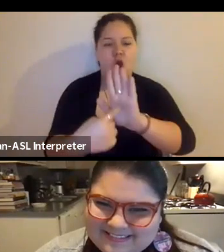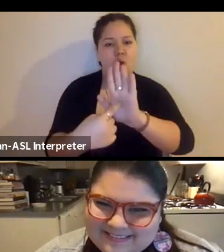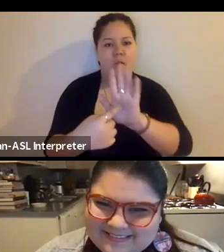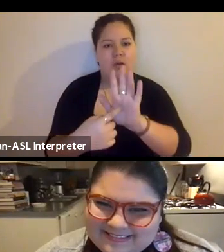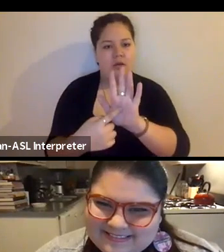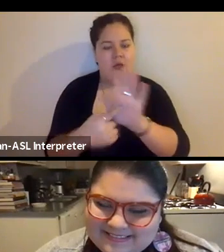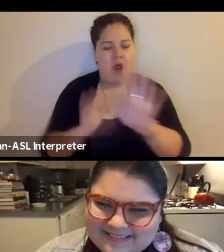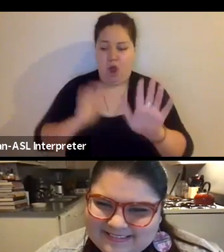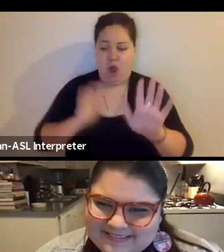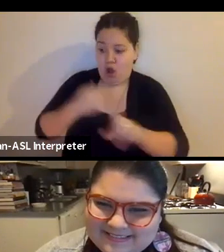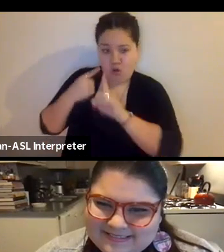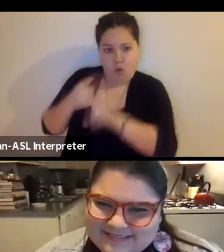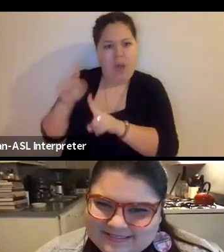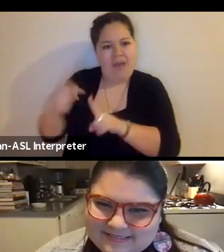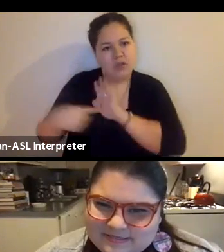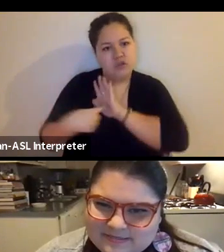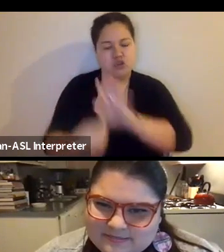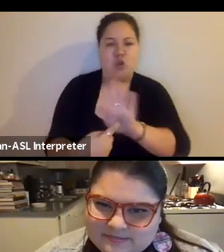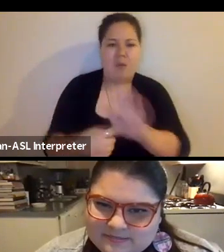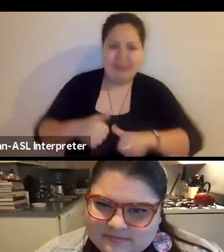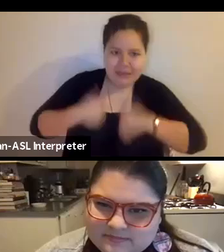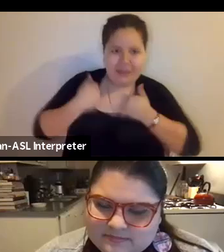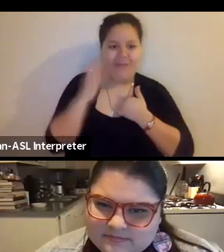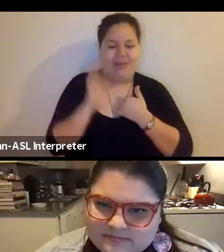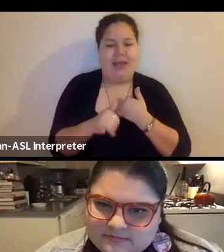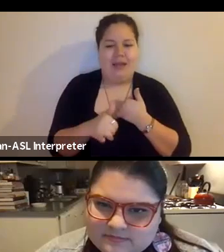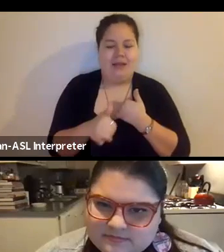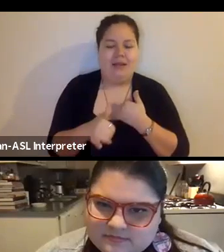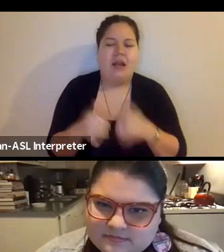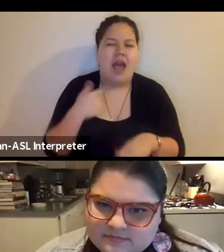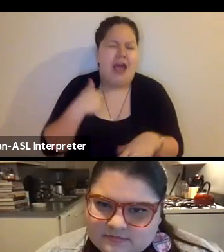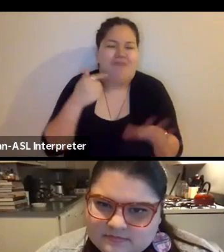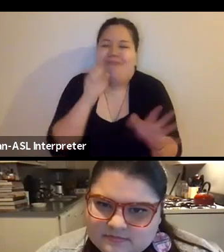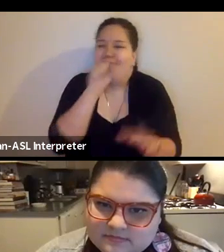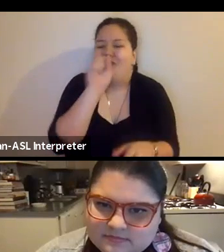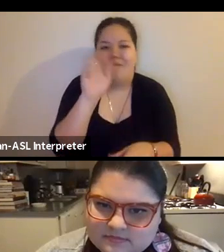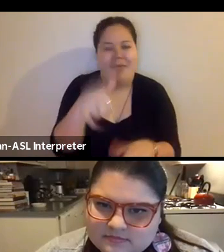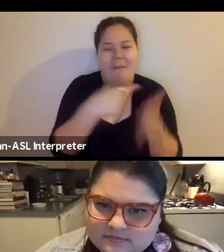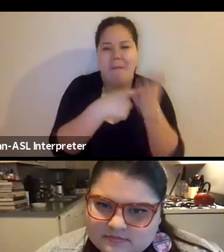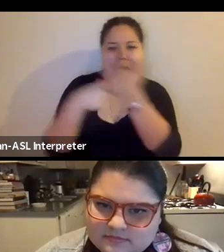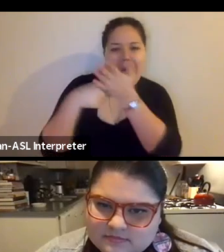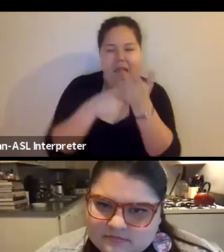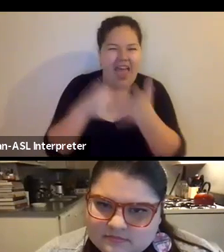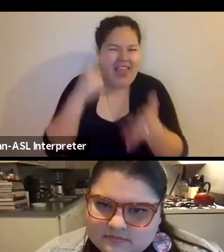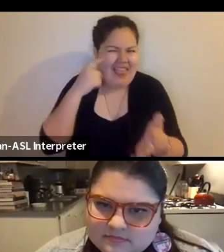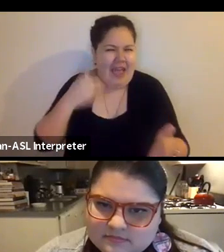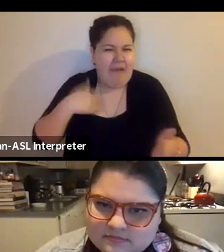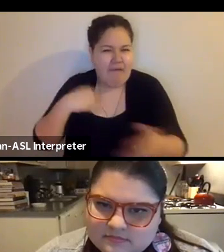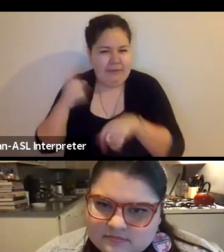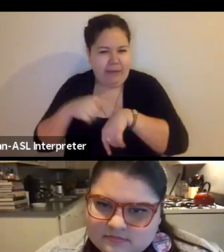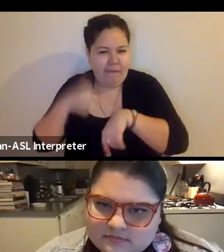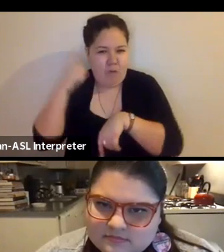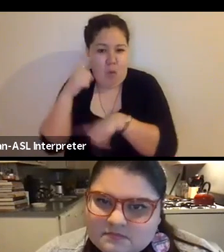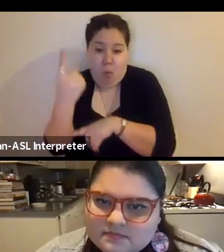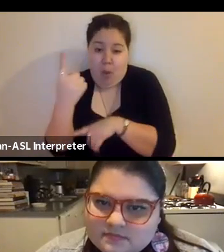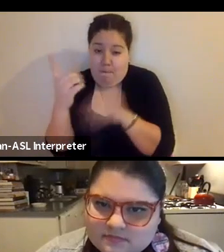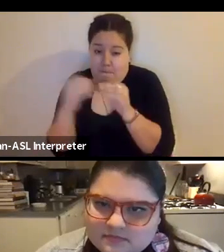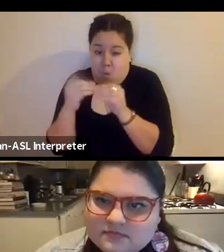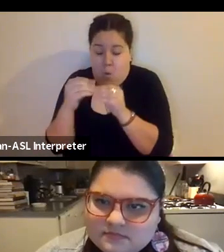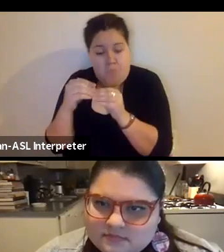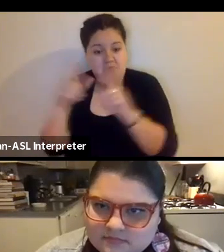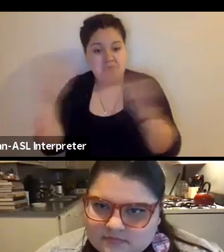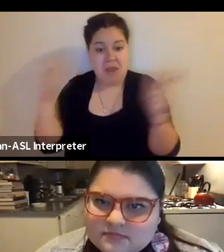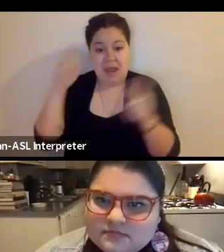so juicy and delicious. I think we have time for like one more large idea, and then we should probably take another break, my colleagues.